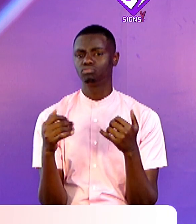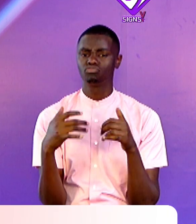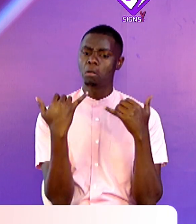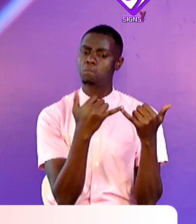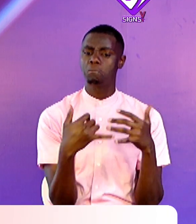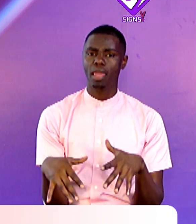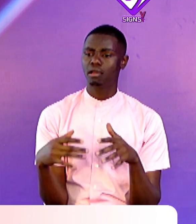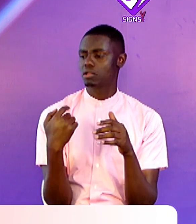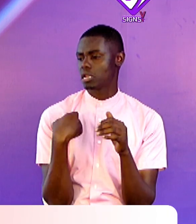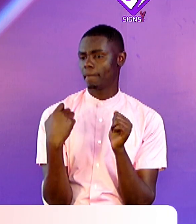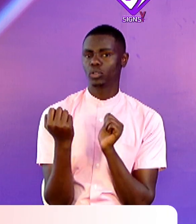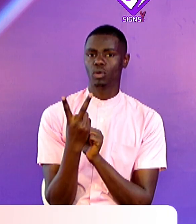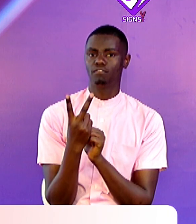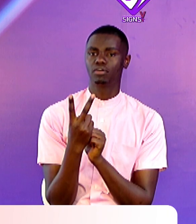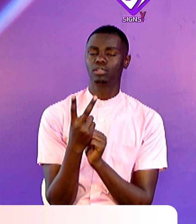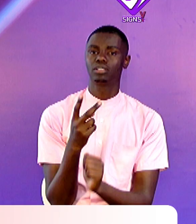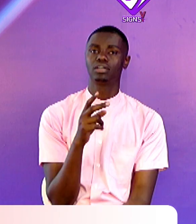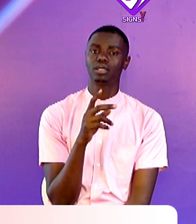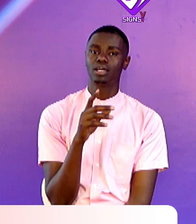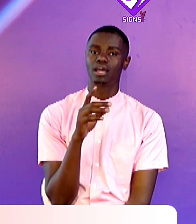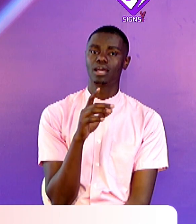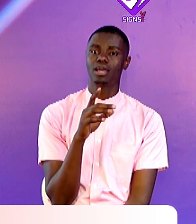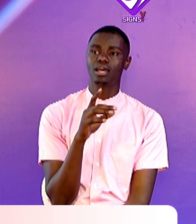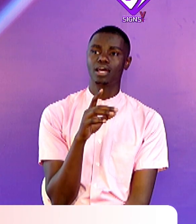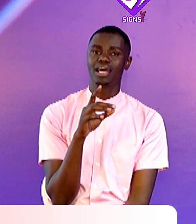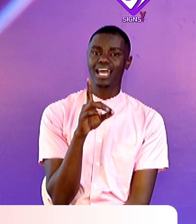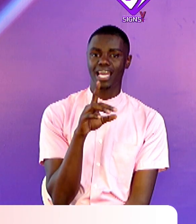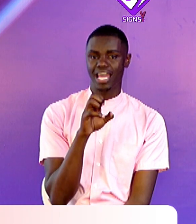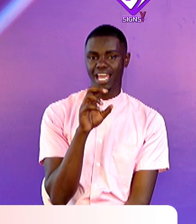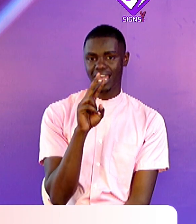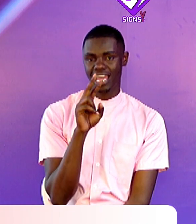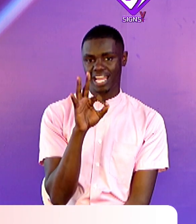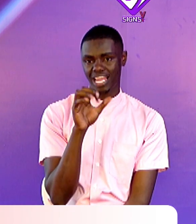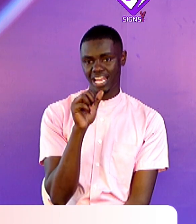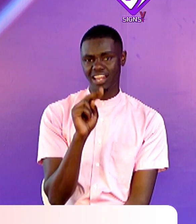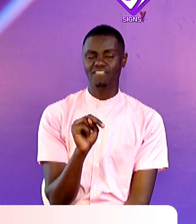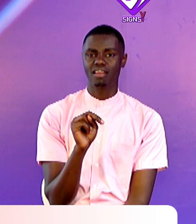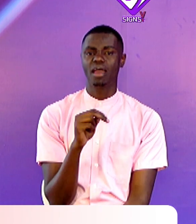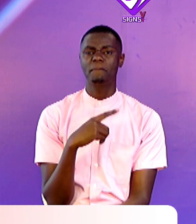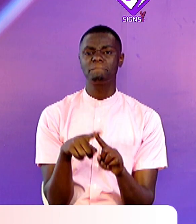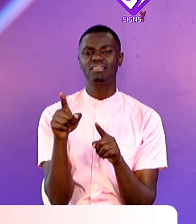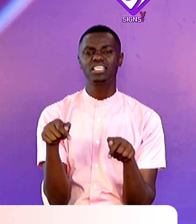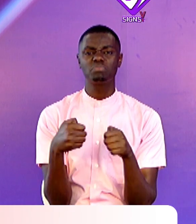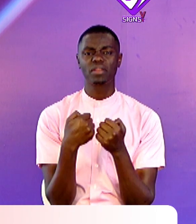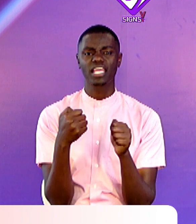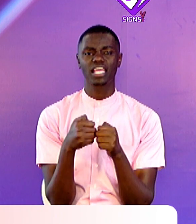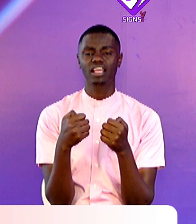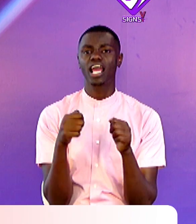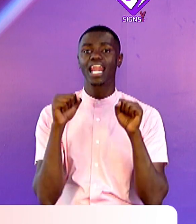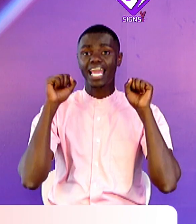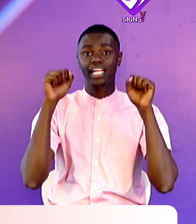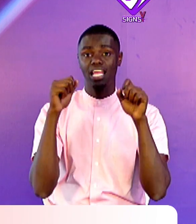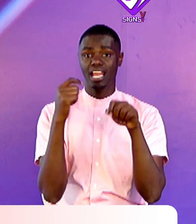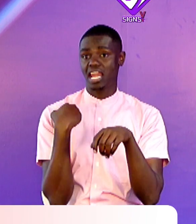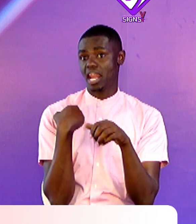number 12. That is the fan. The fan has done a good job, but this breaking of gates, I